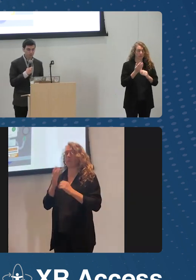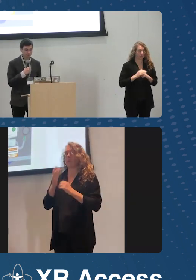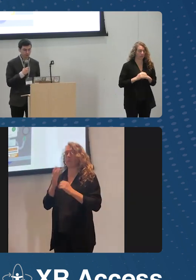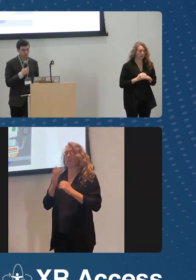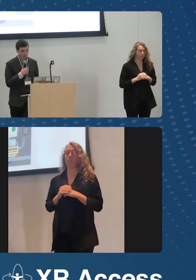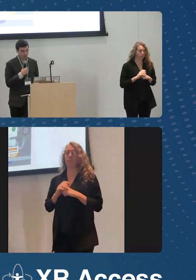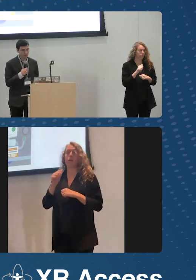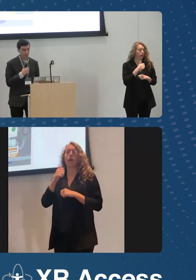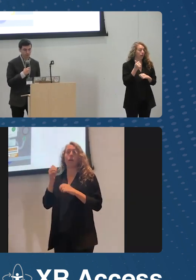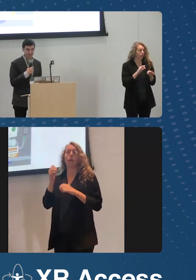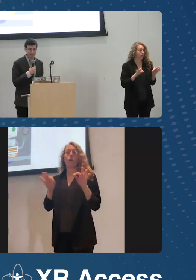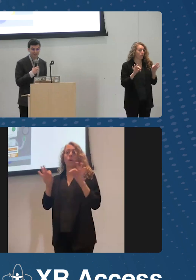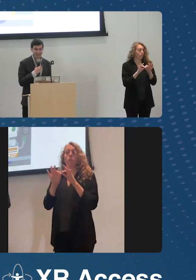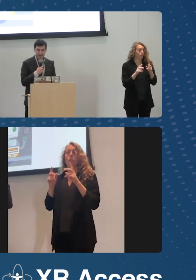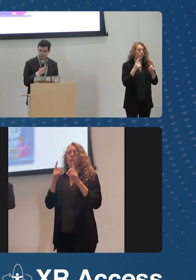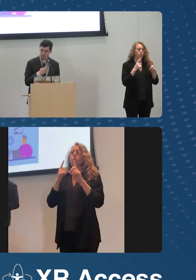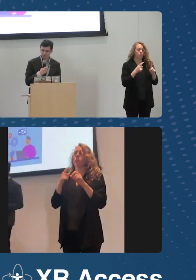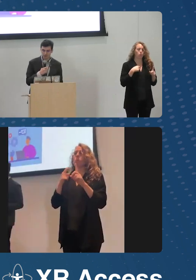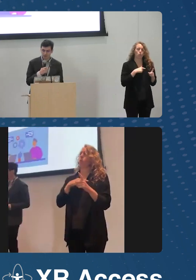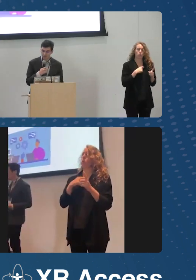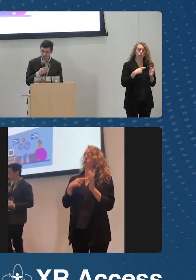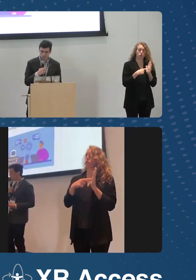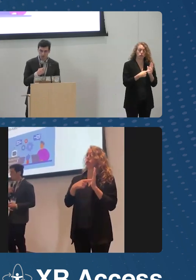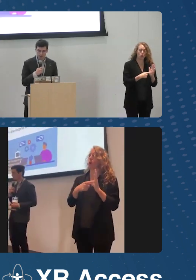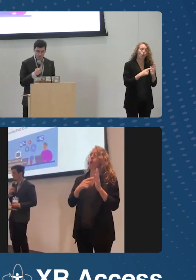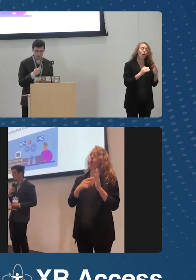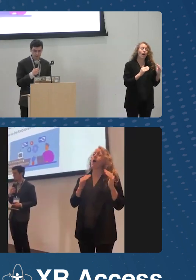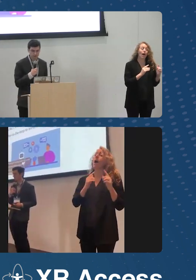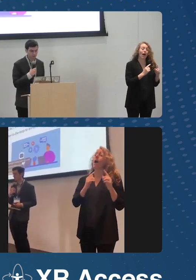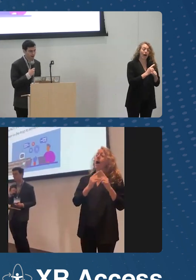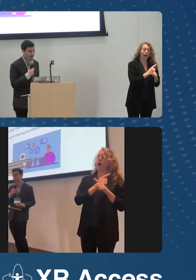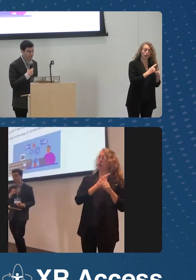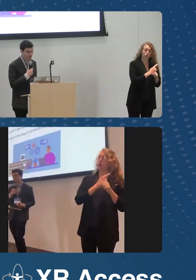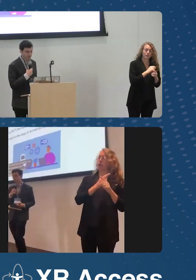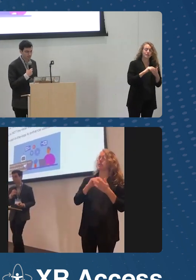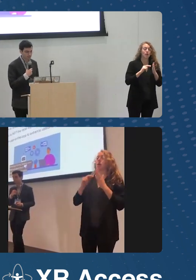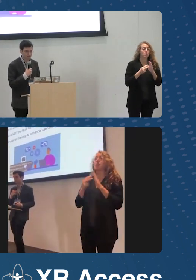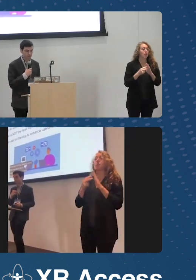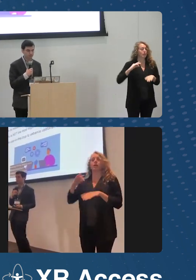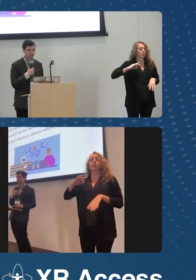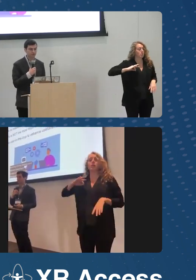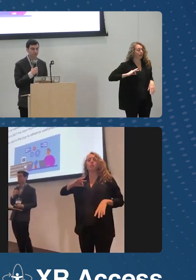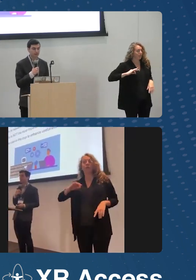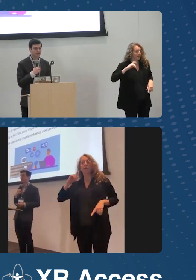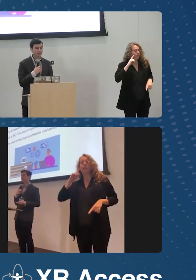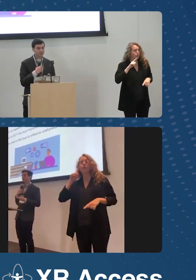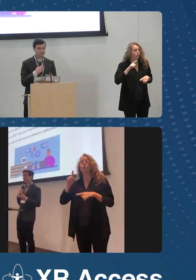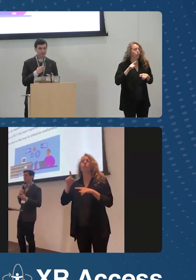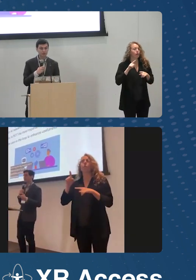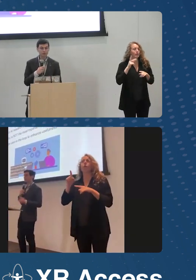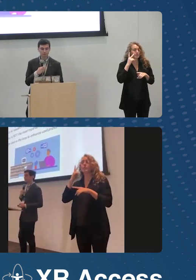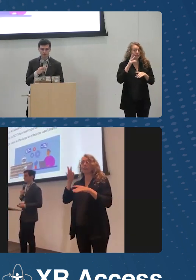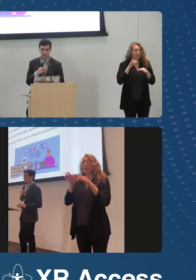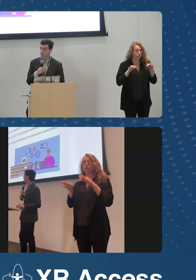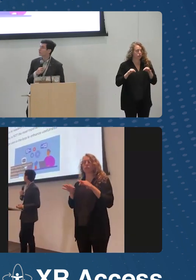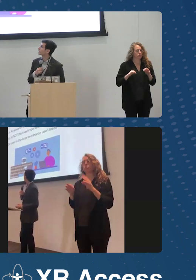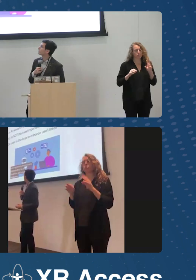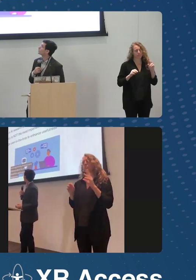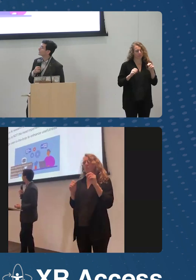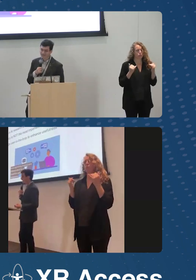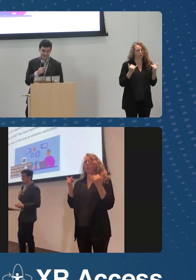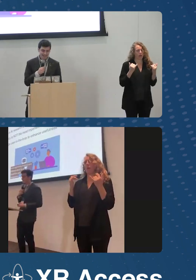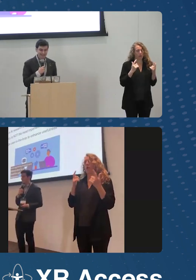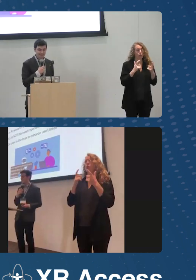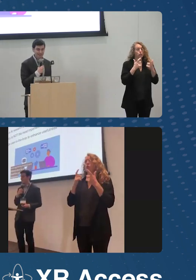Another important point we present is that accuracy does not equal usefulness for accessible scene descriptions. There's a huge focus right